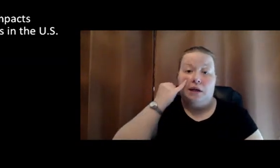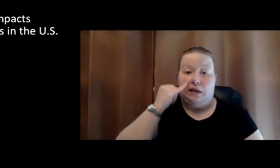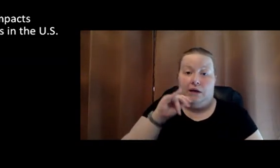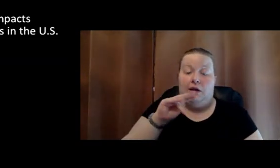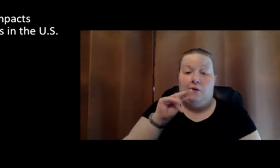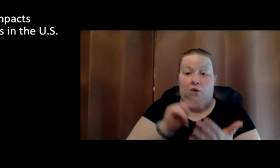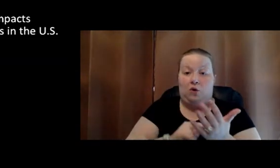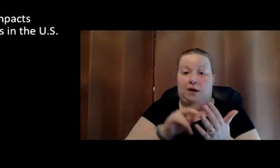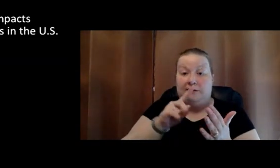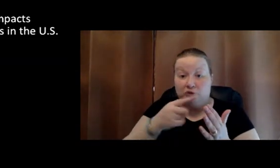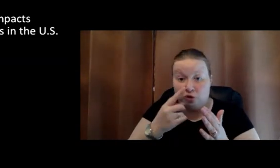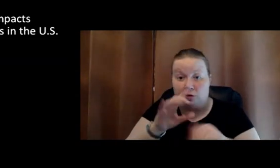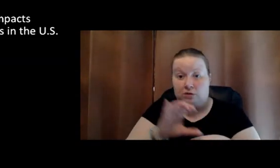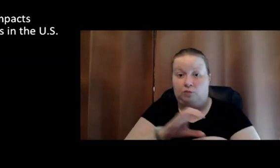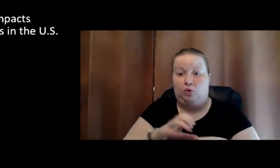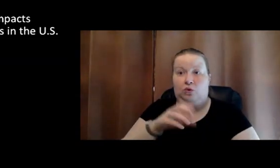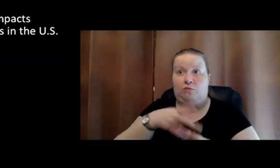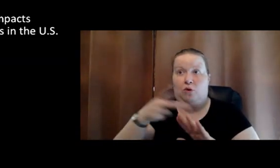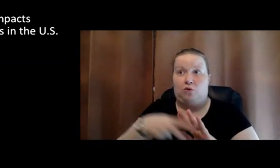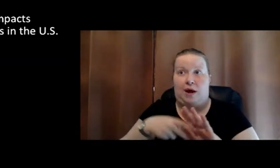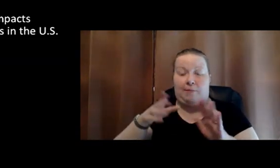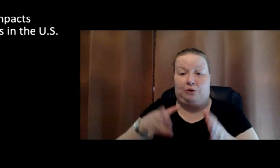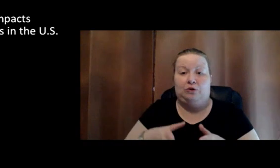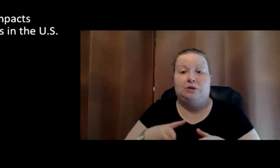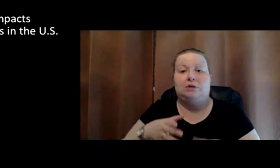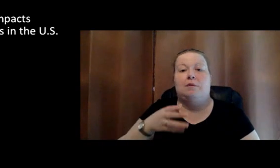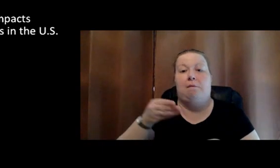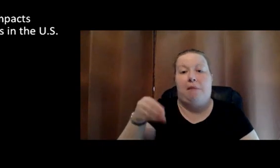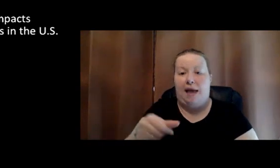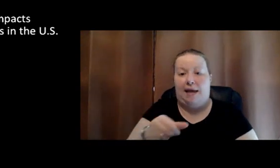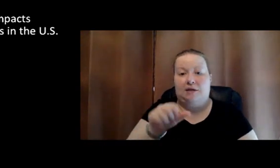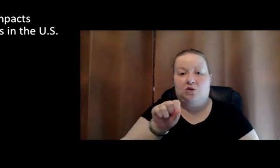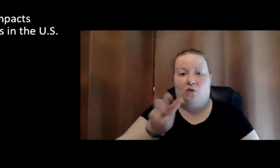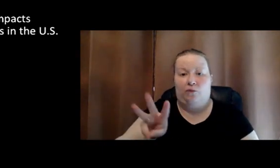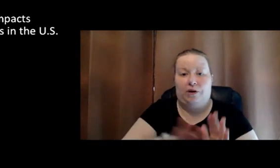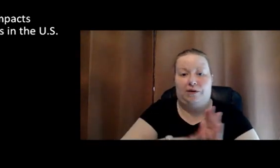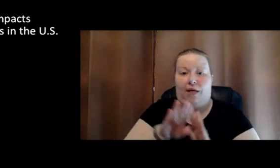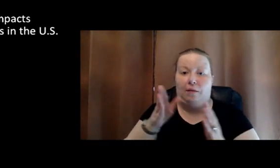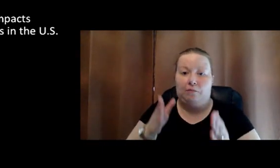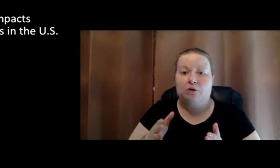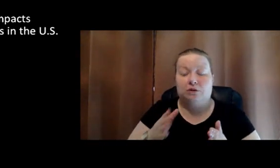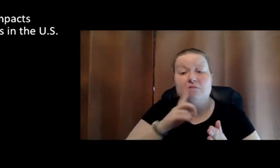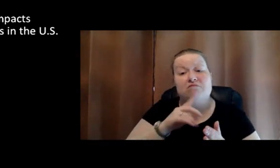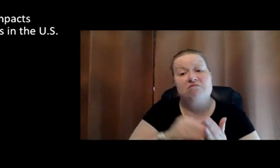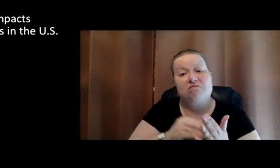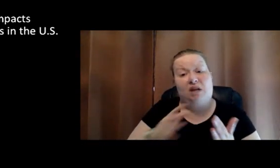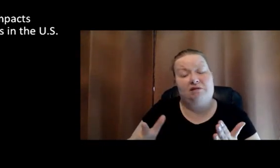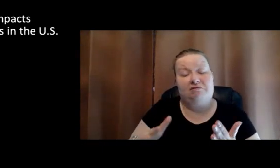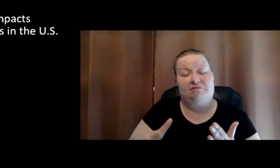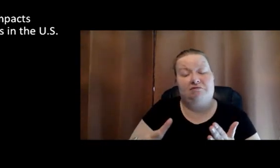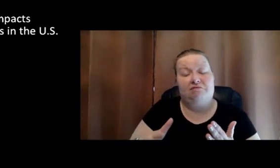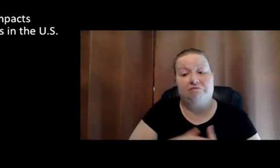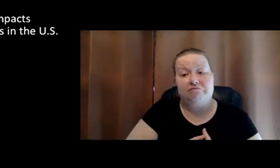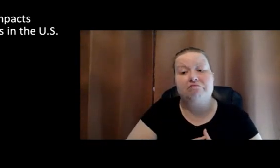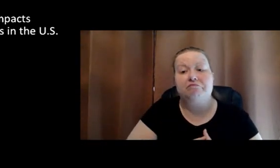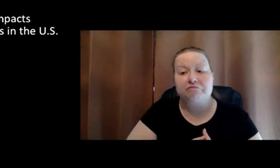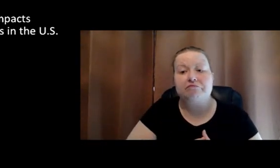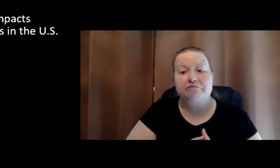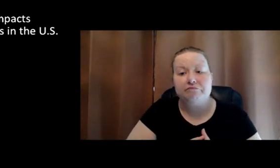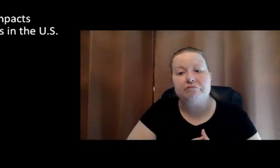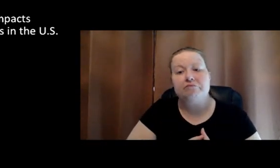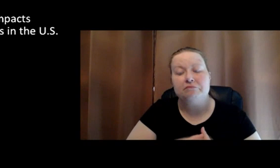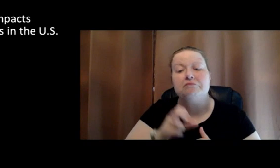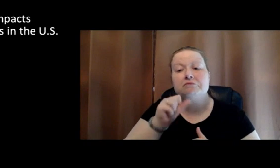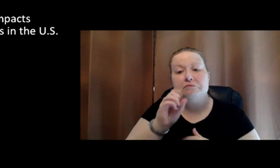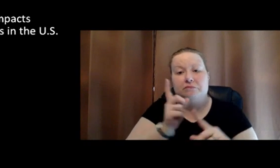computer programmers, paying software developers, maybe not too surprising, is actually pretty expensive. So there's different ways you can